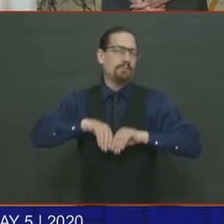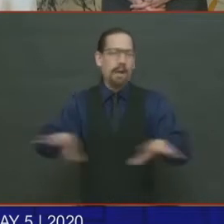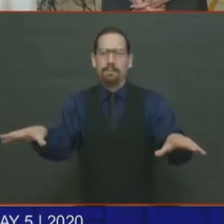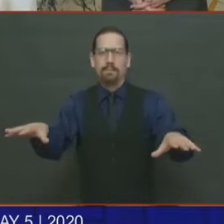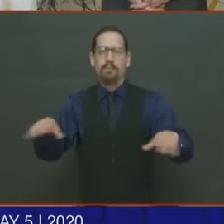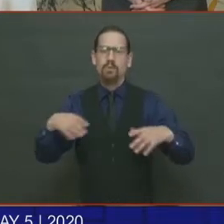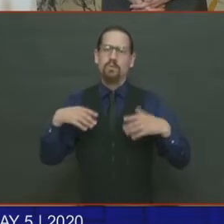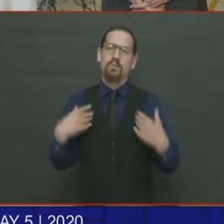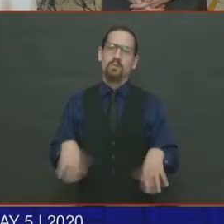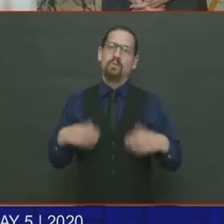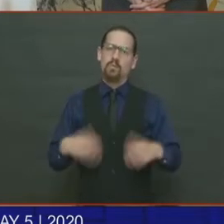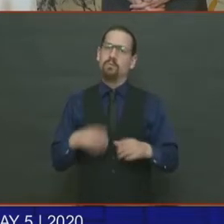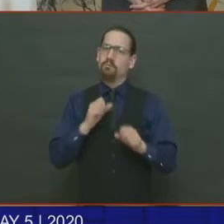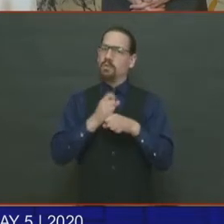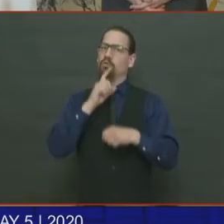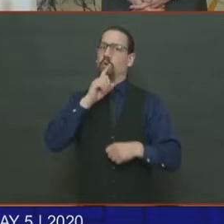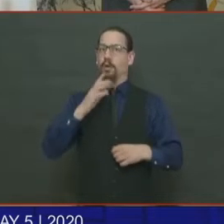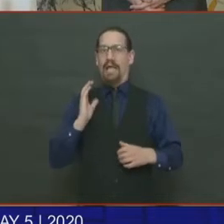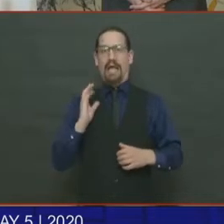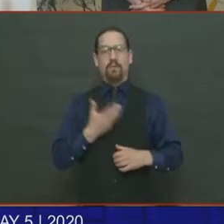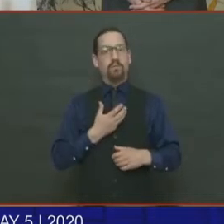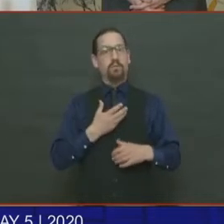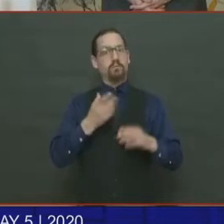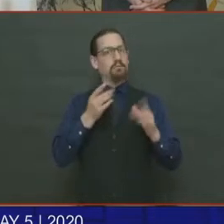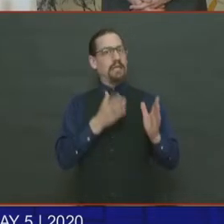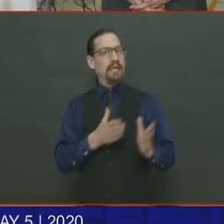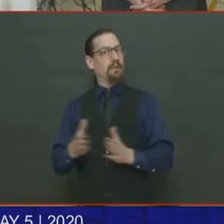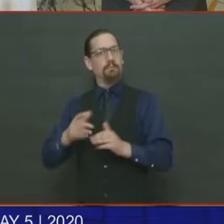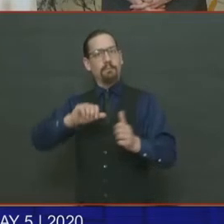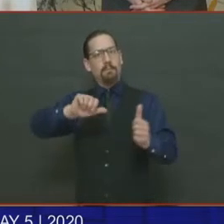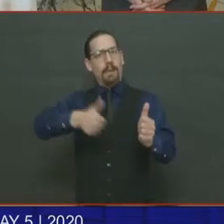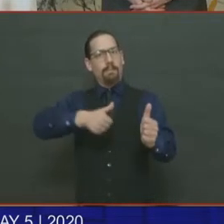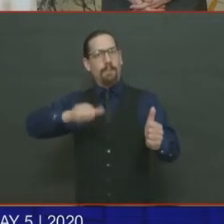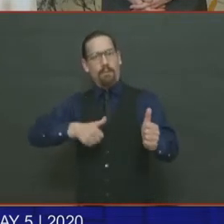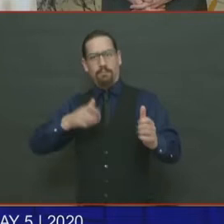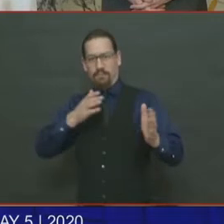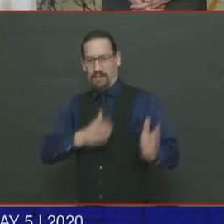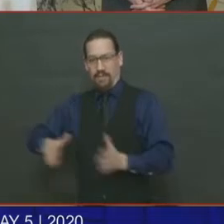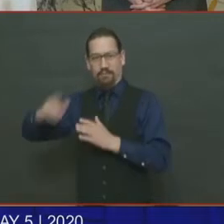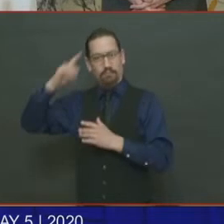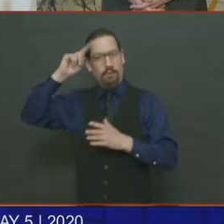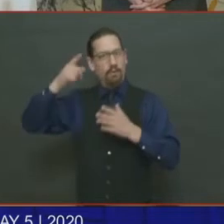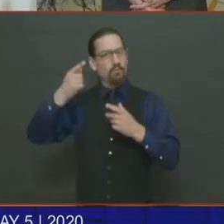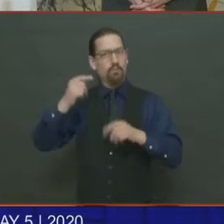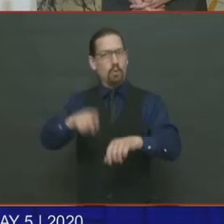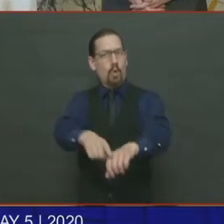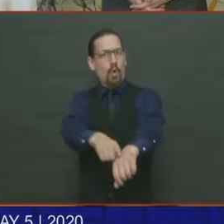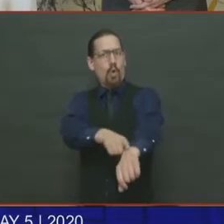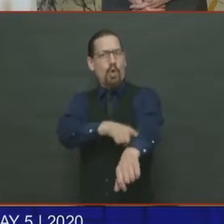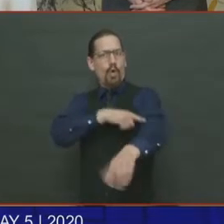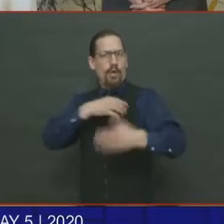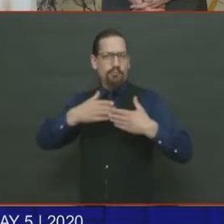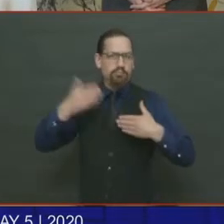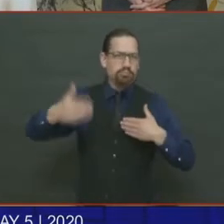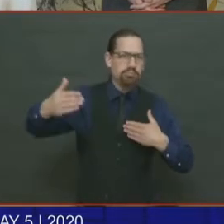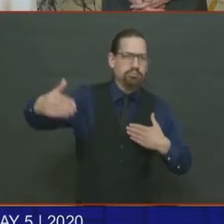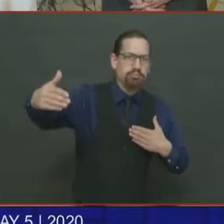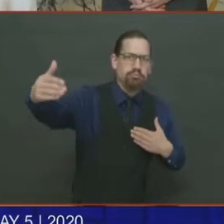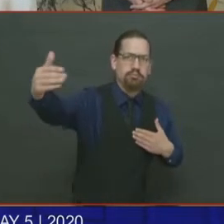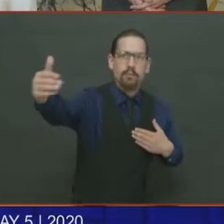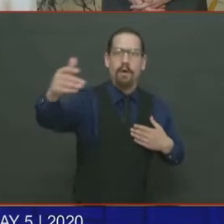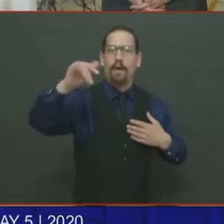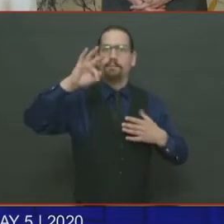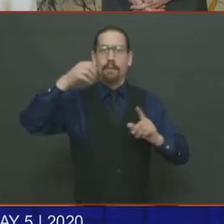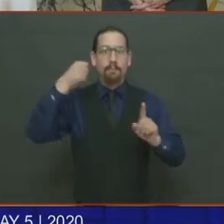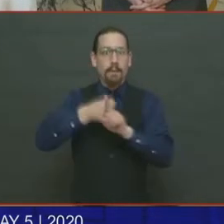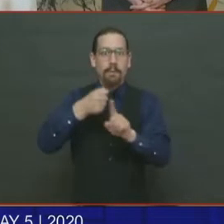we're prepared for long-term support. This is a marathon. Until we have a vaccine, this is absolutely a marathon. So I